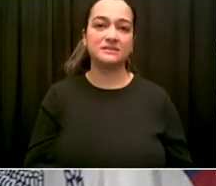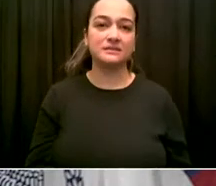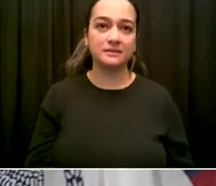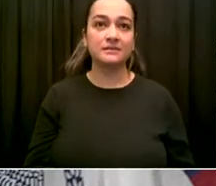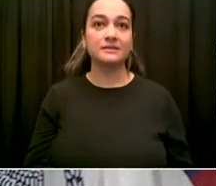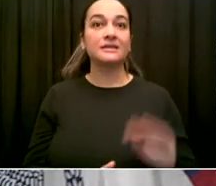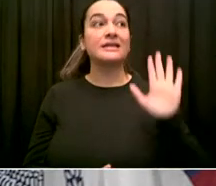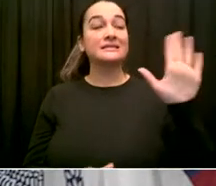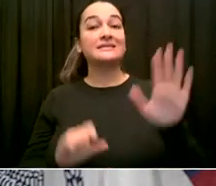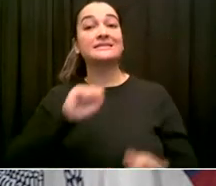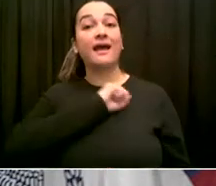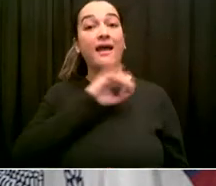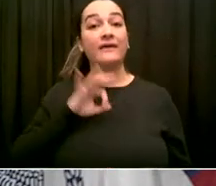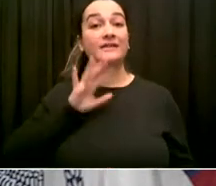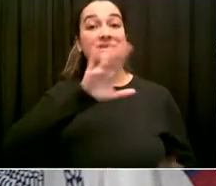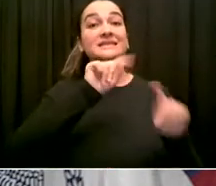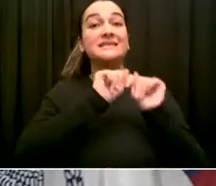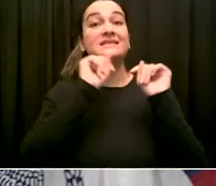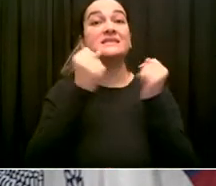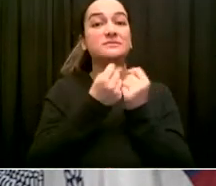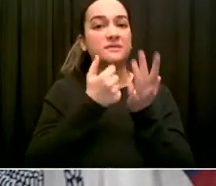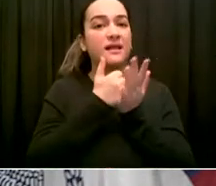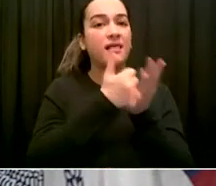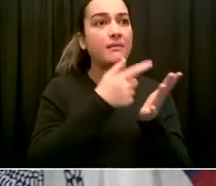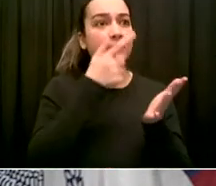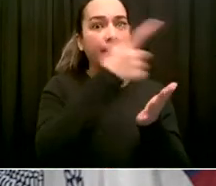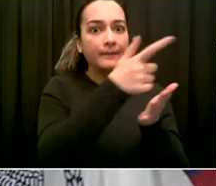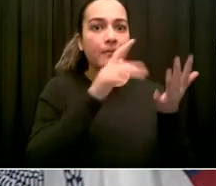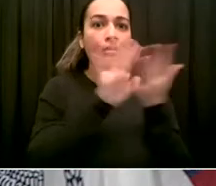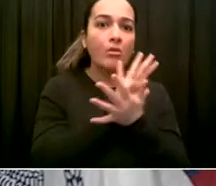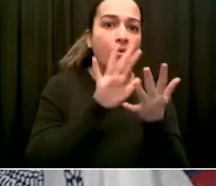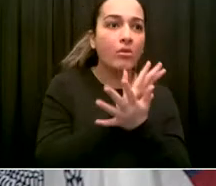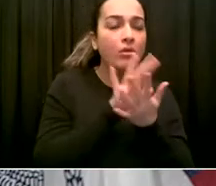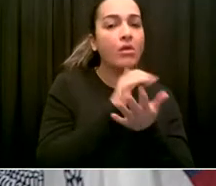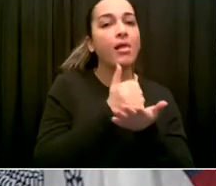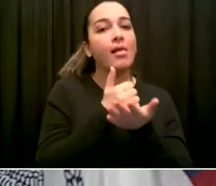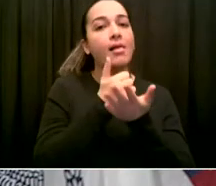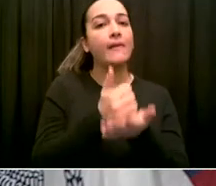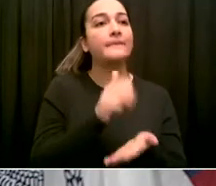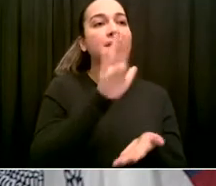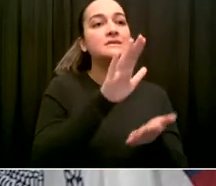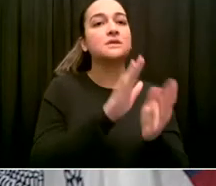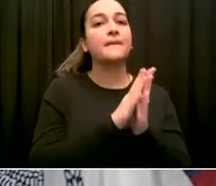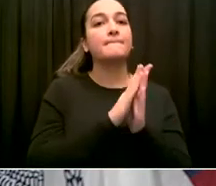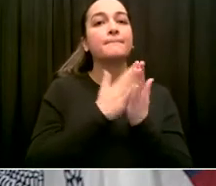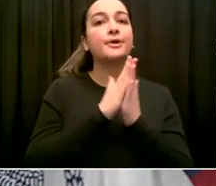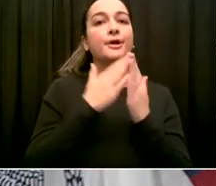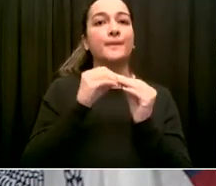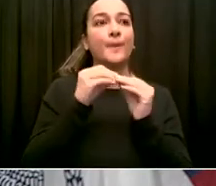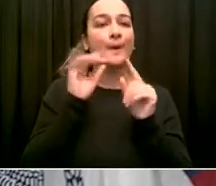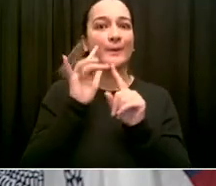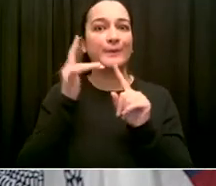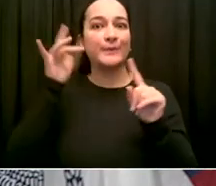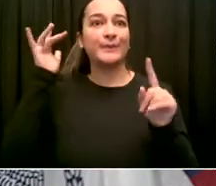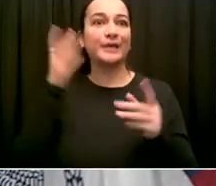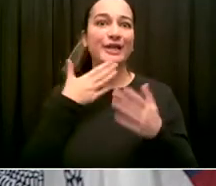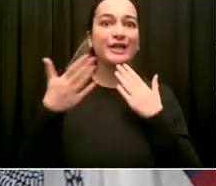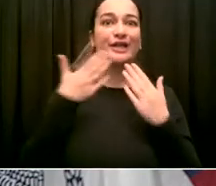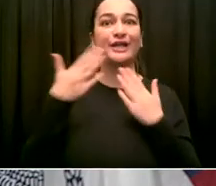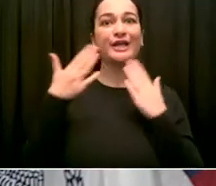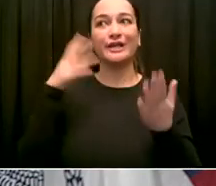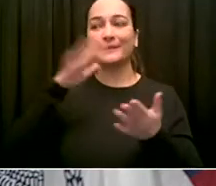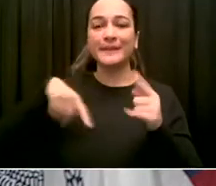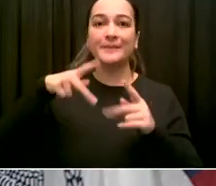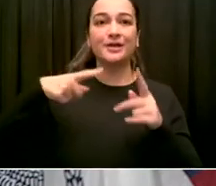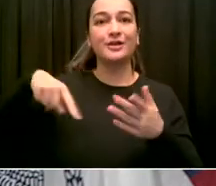The impeachment investigation now needs to look into this. And the federal investigation, the Attorney General's investigation, now they have